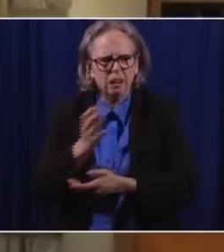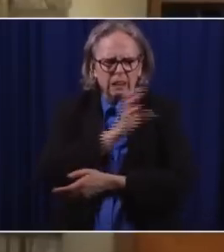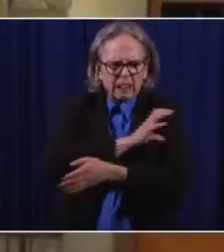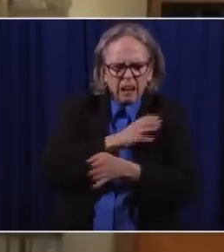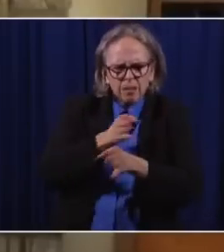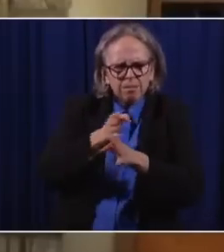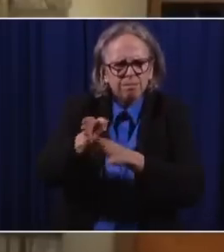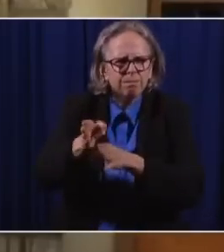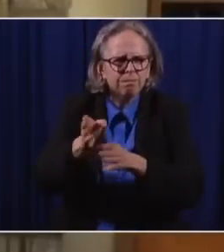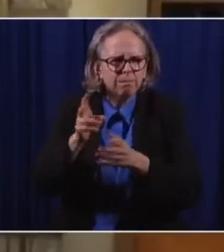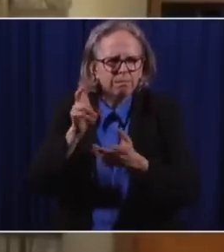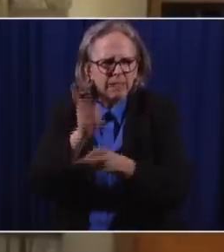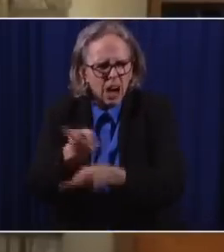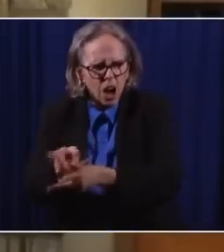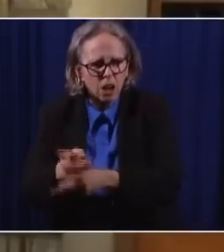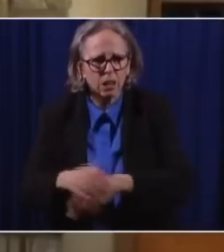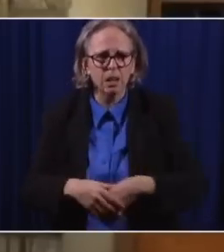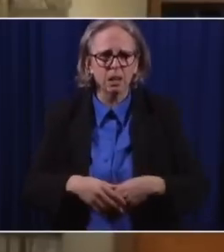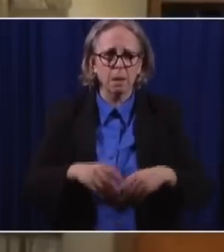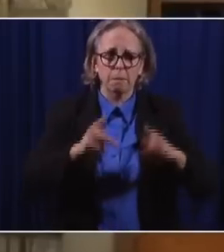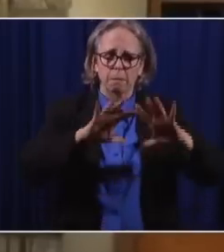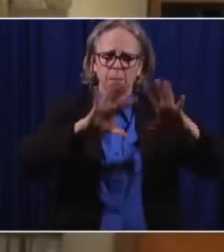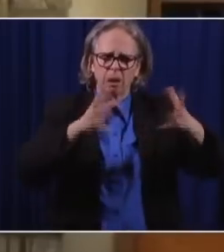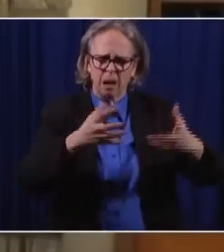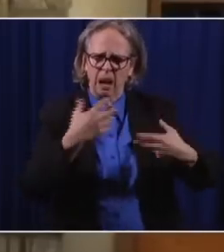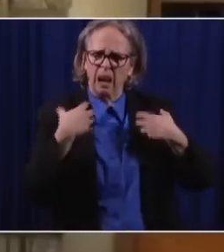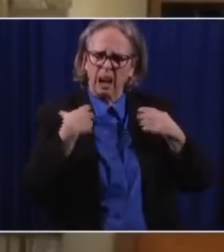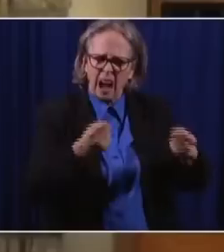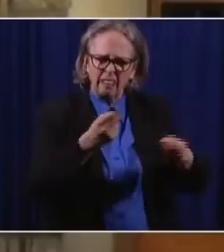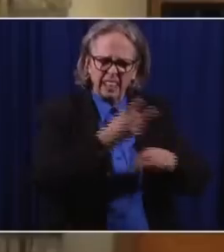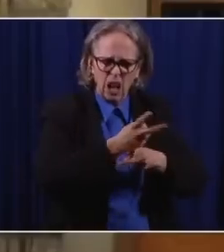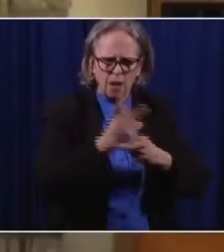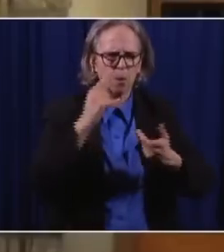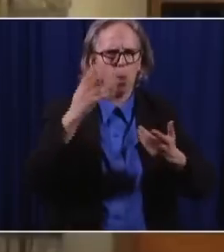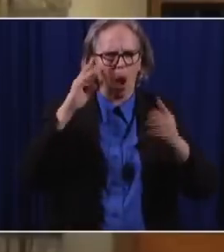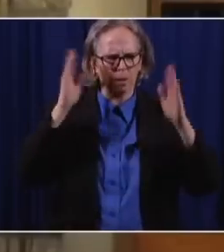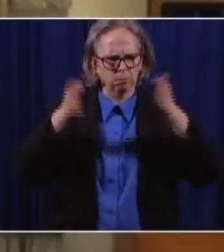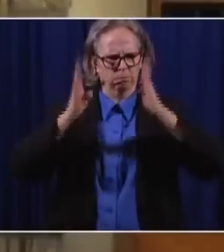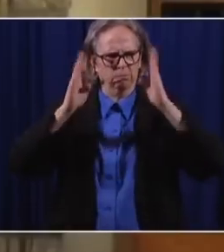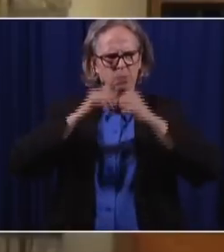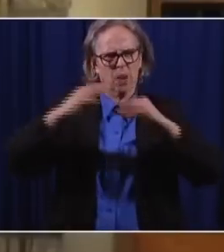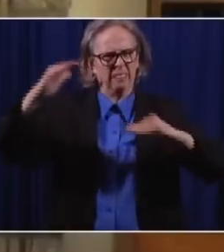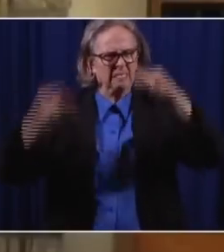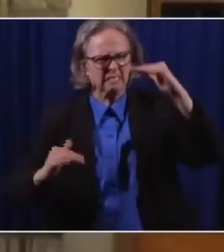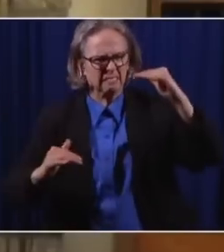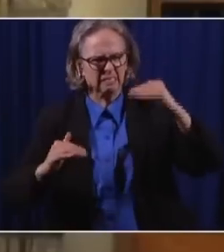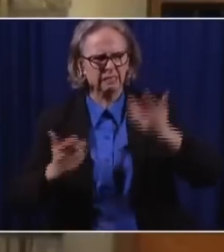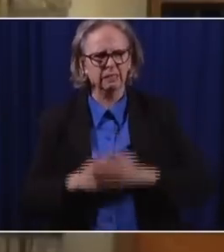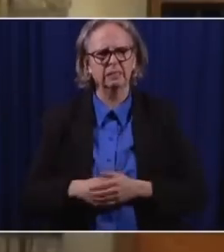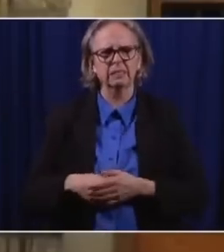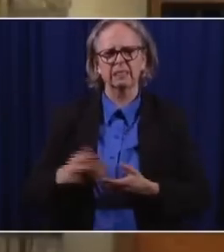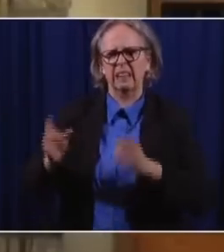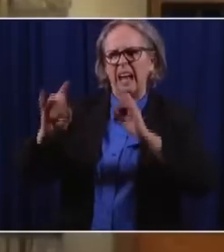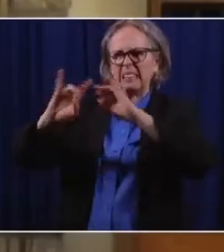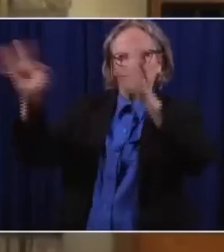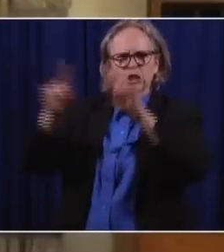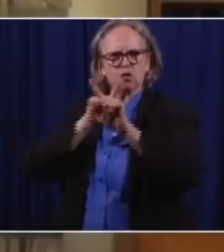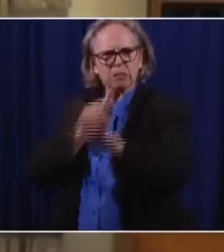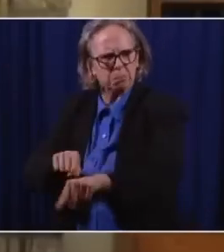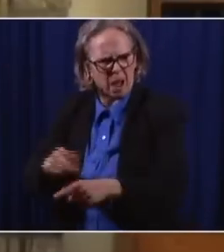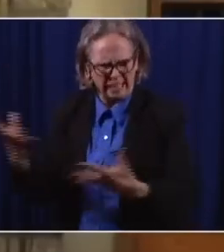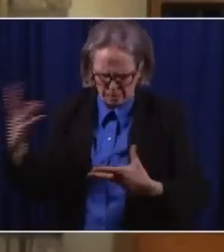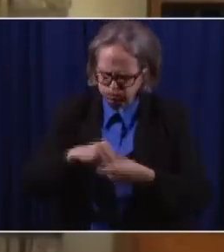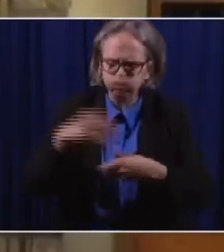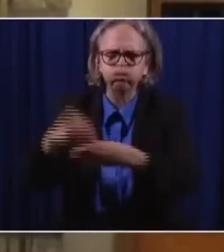population health, healthcare disparities, and disaster response. Further, Dr. Vanderhoff